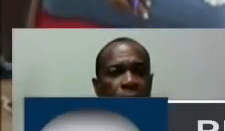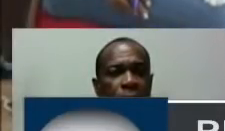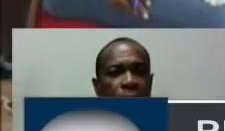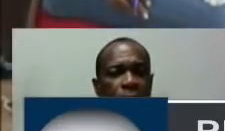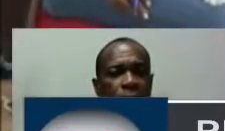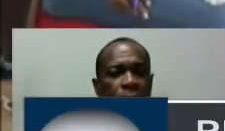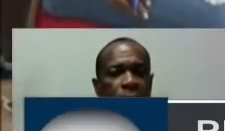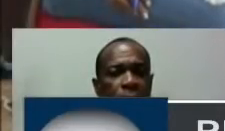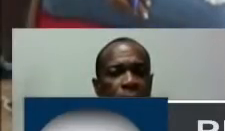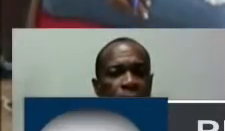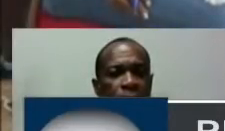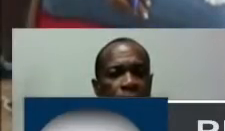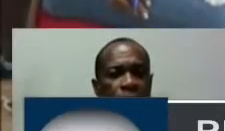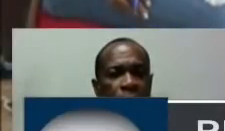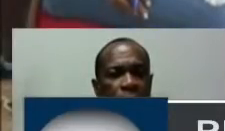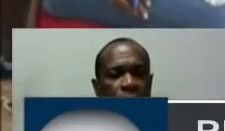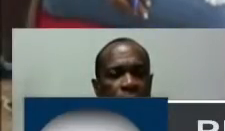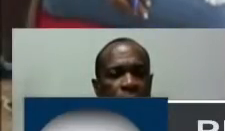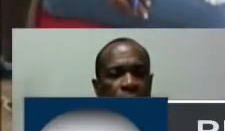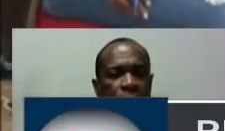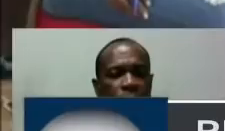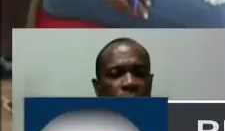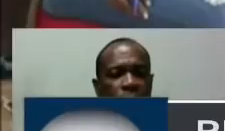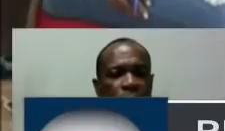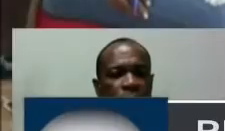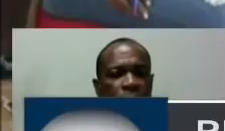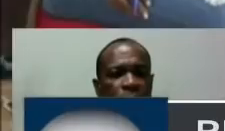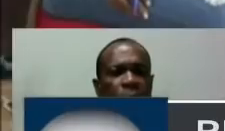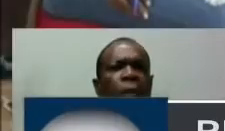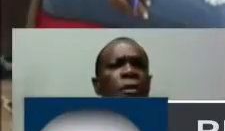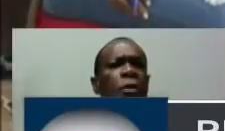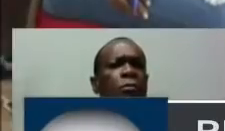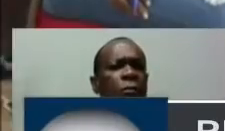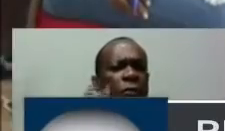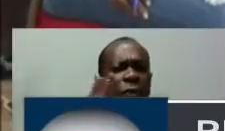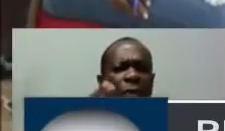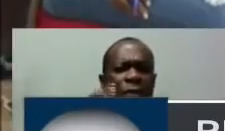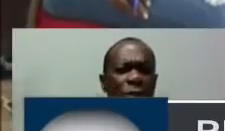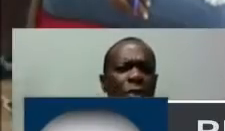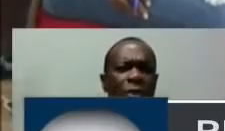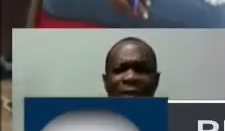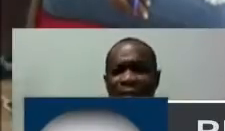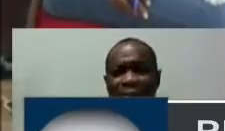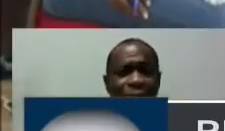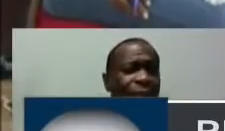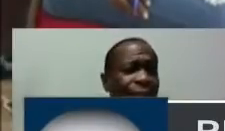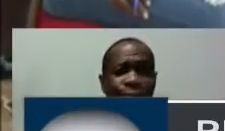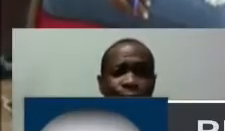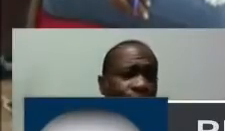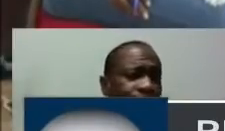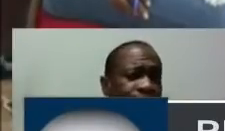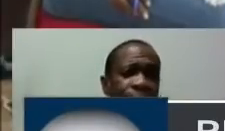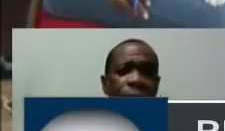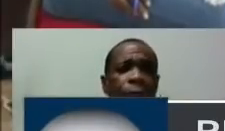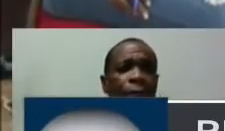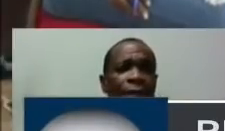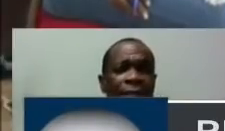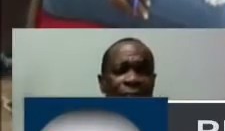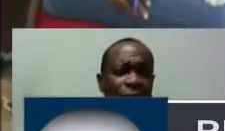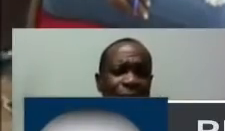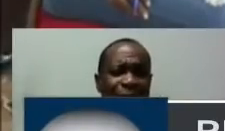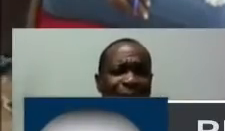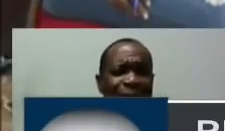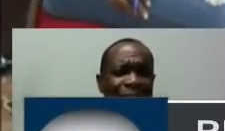is another type of vaccine. Yes. So I'm wondering if the ministry has had its own analysis looking at this issue, apart from what the WHO would have said. So I will